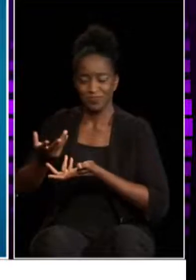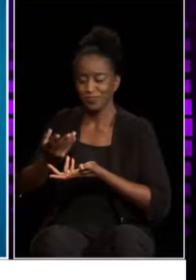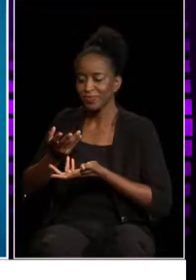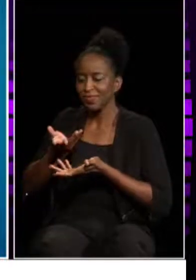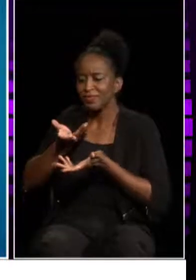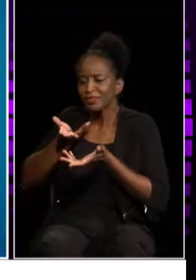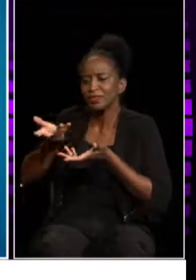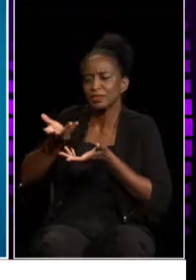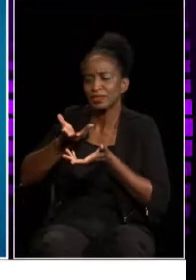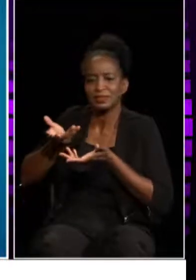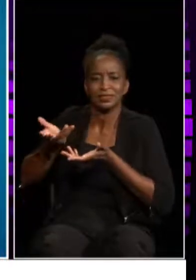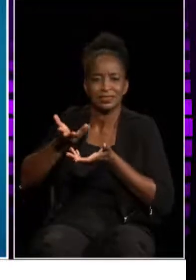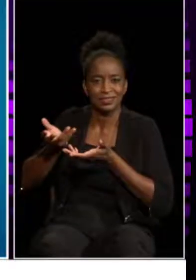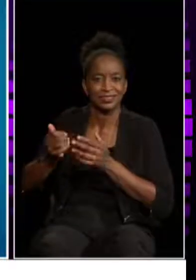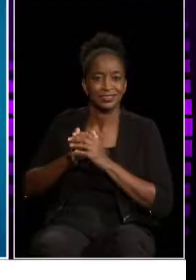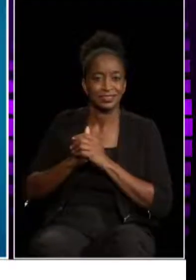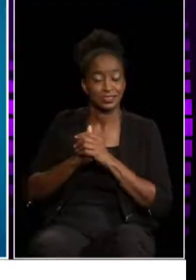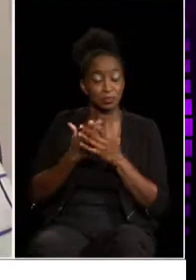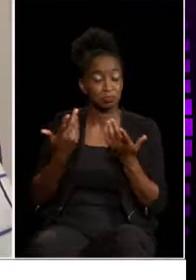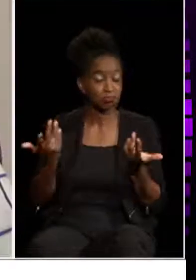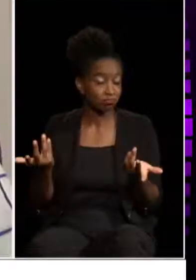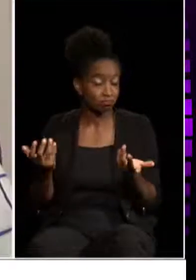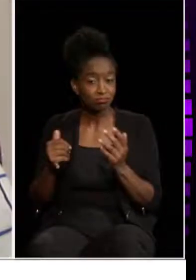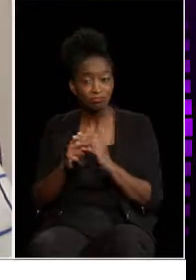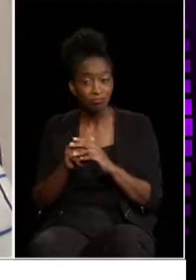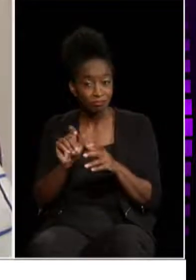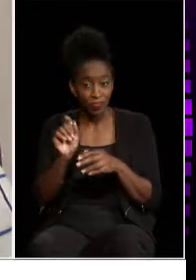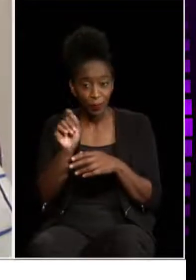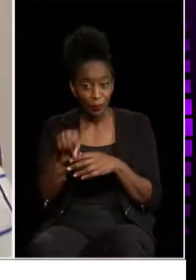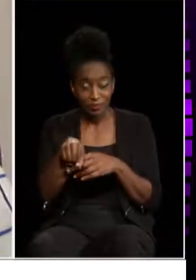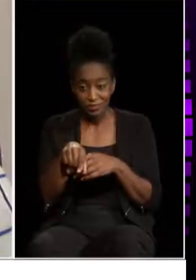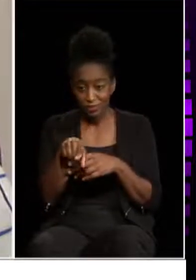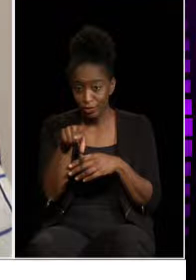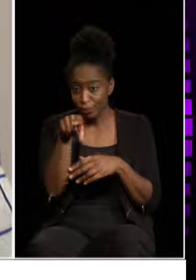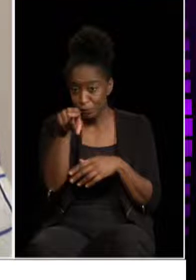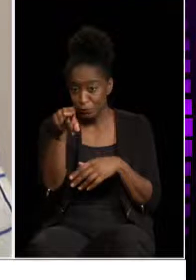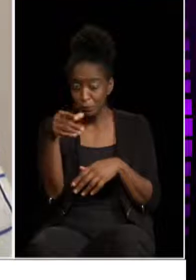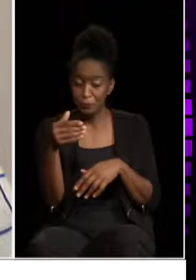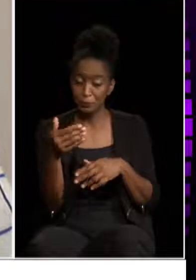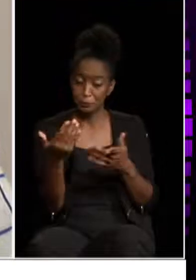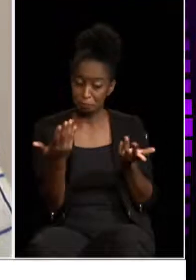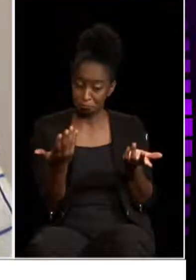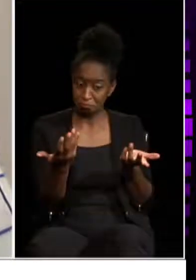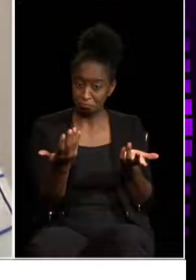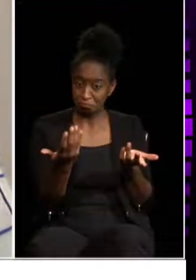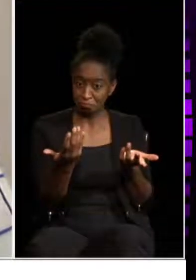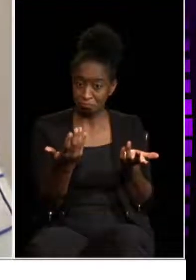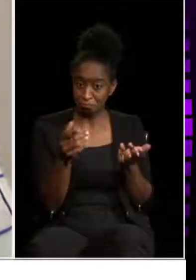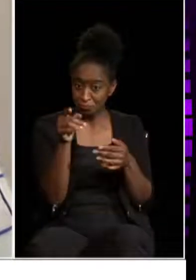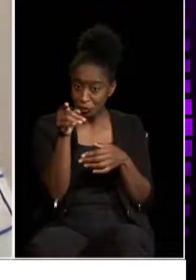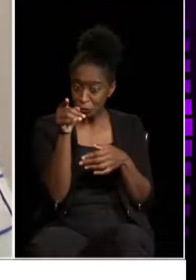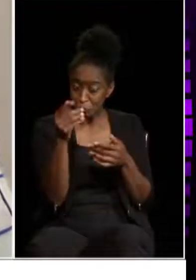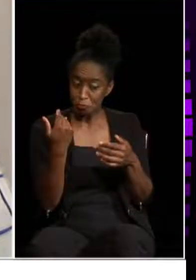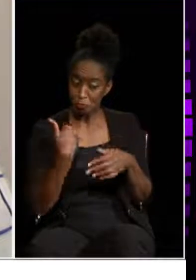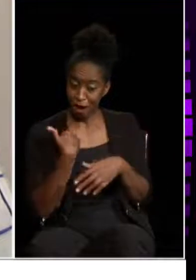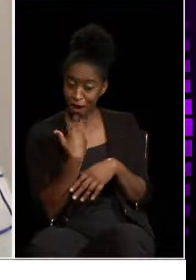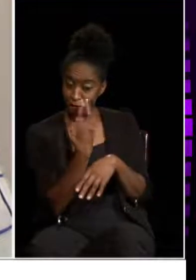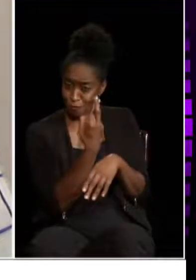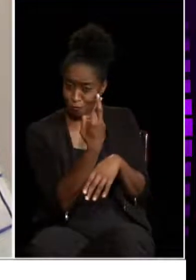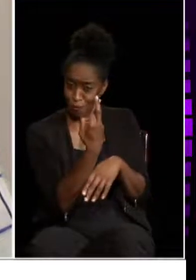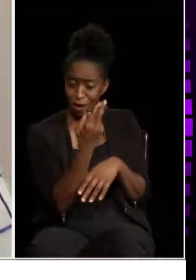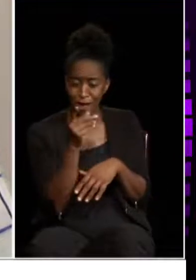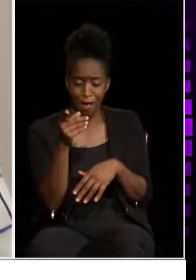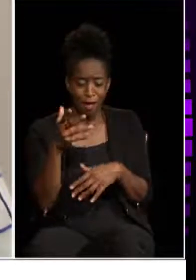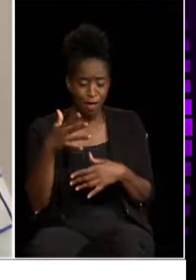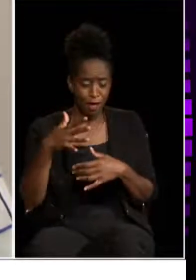that in your darkest moments you can always rely on, at least having a very heart-to-heart conversation with them? Because some people